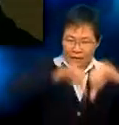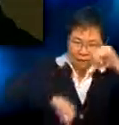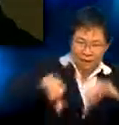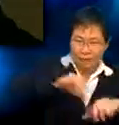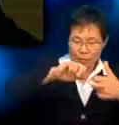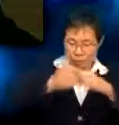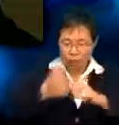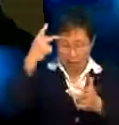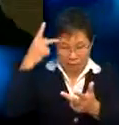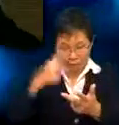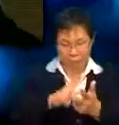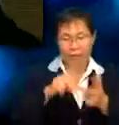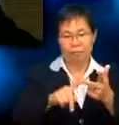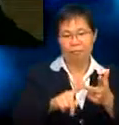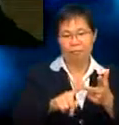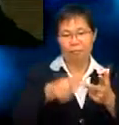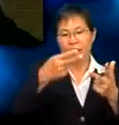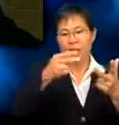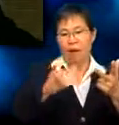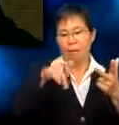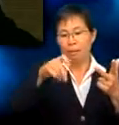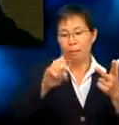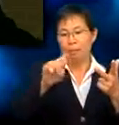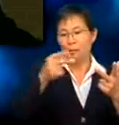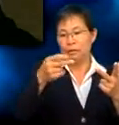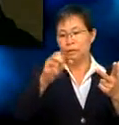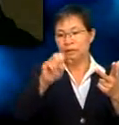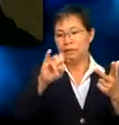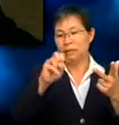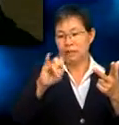problem identified, the hypothesis,